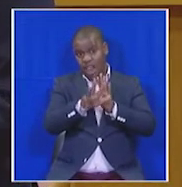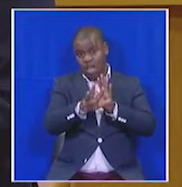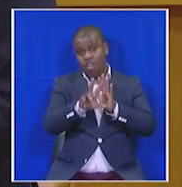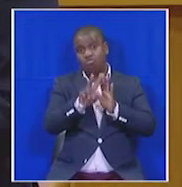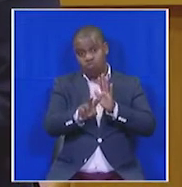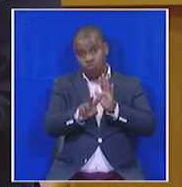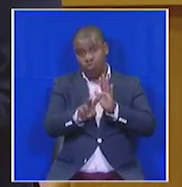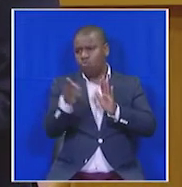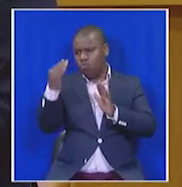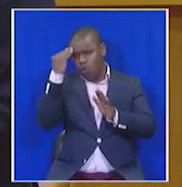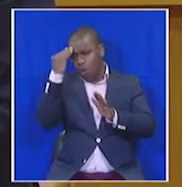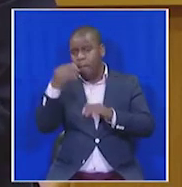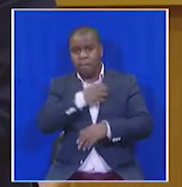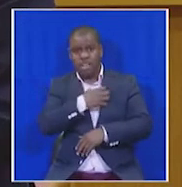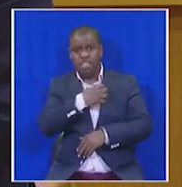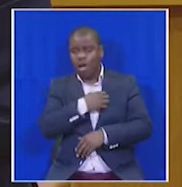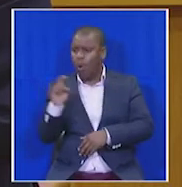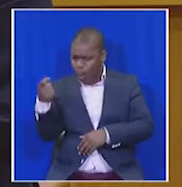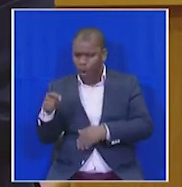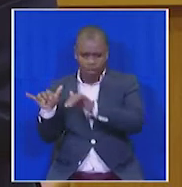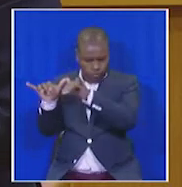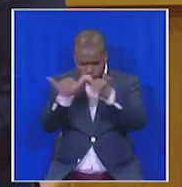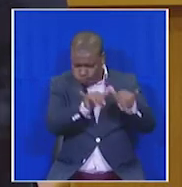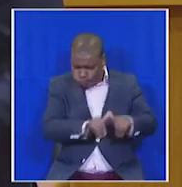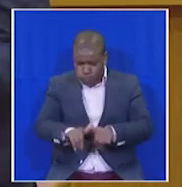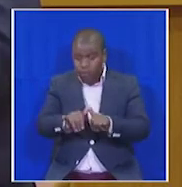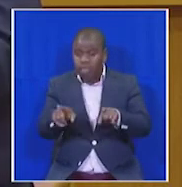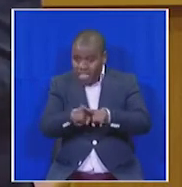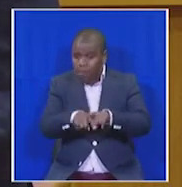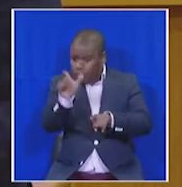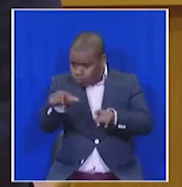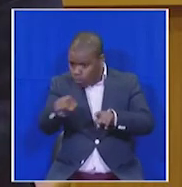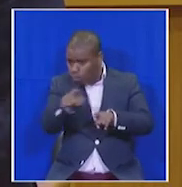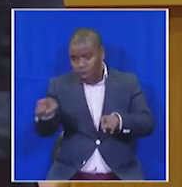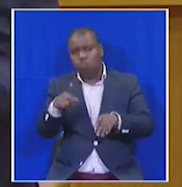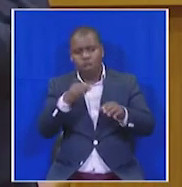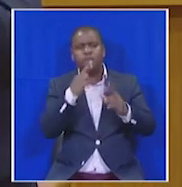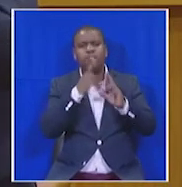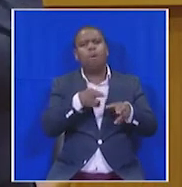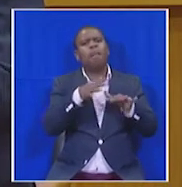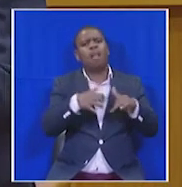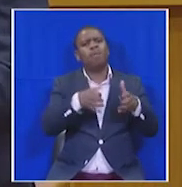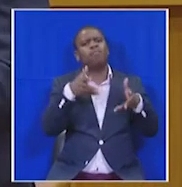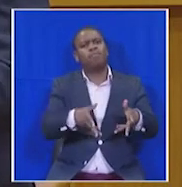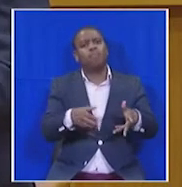are accountable to Parliament, collectively and individually. There's nothing that happens in Cabinet for